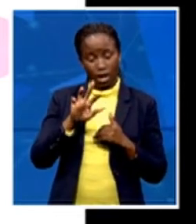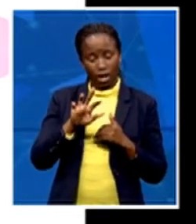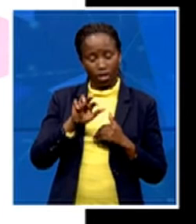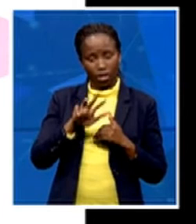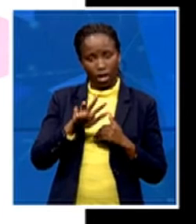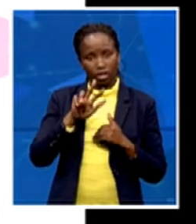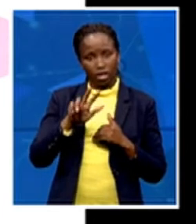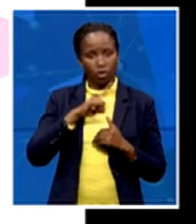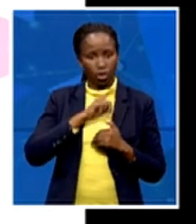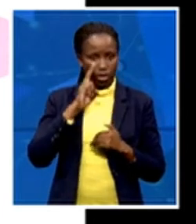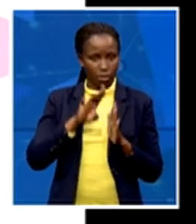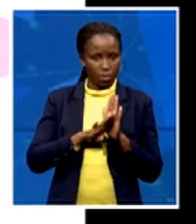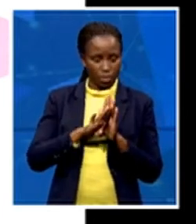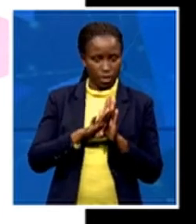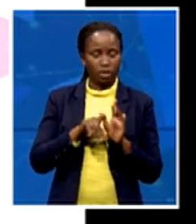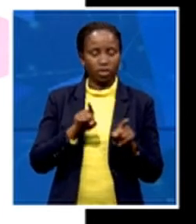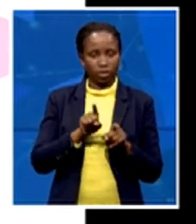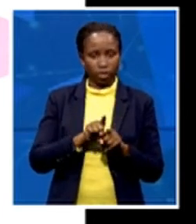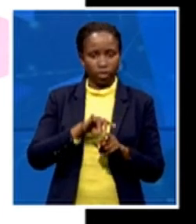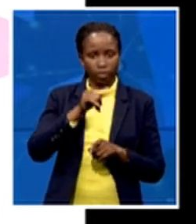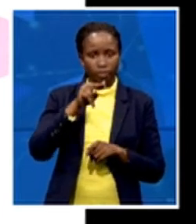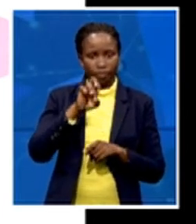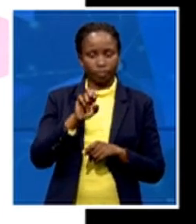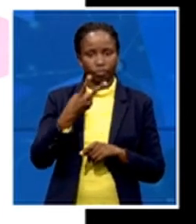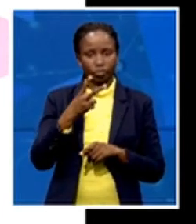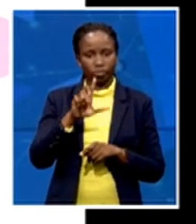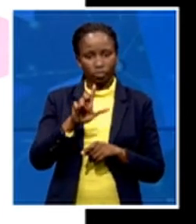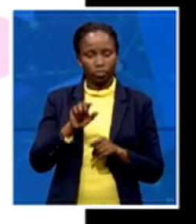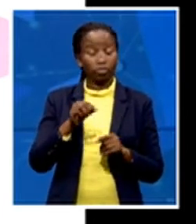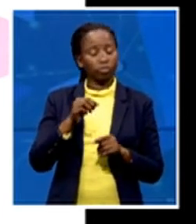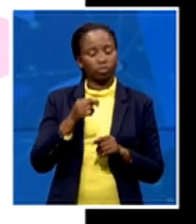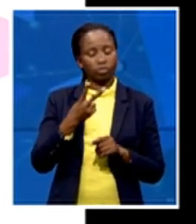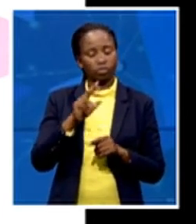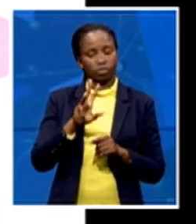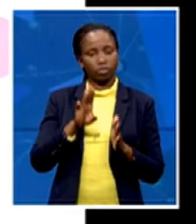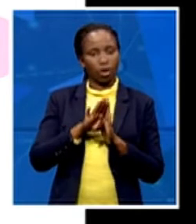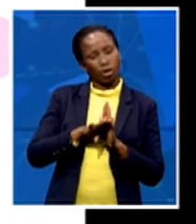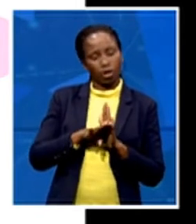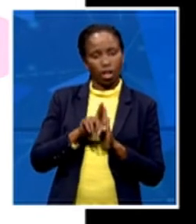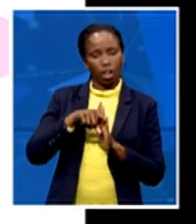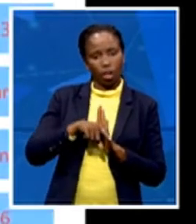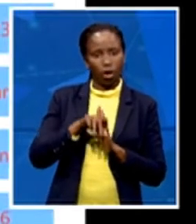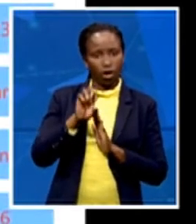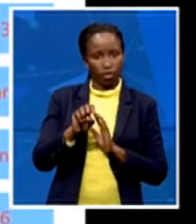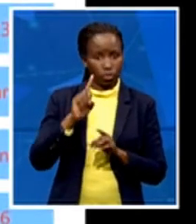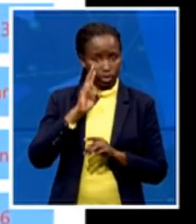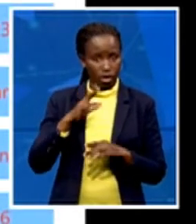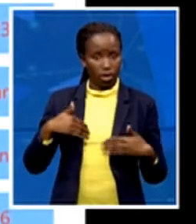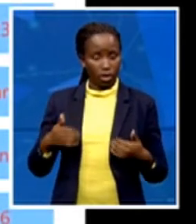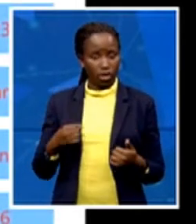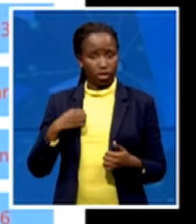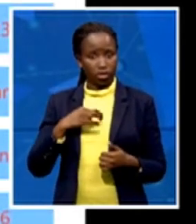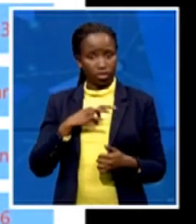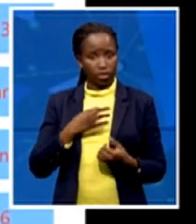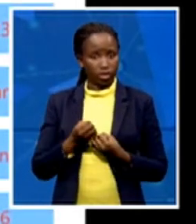significantly lower than what we had before. And that is all been down to the fact that healthcare workers have started being vaccinated during this period.